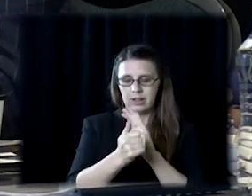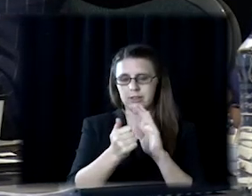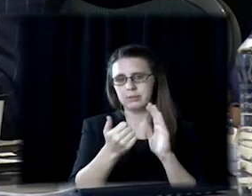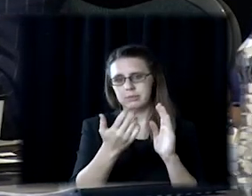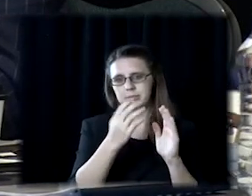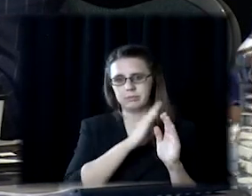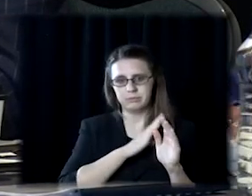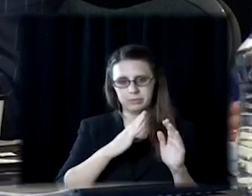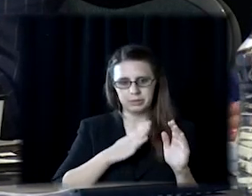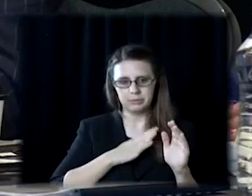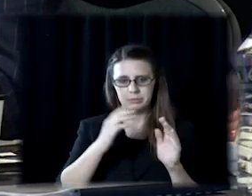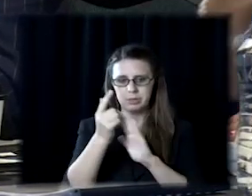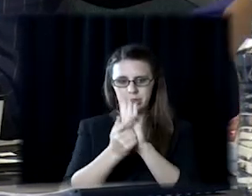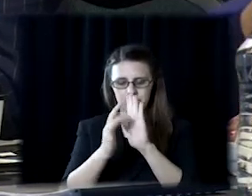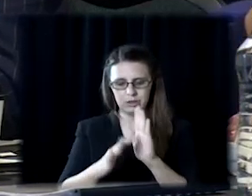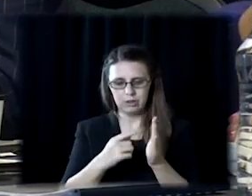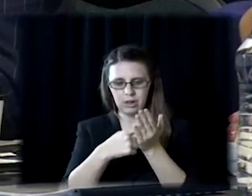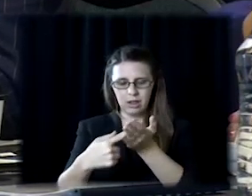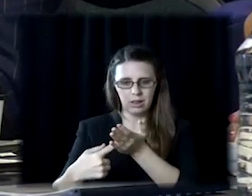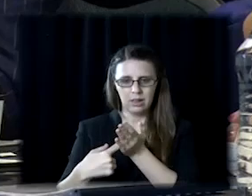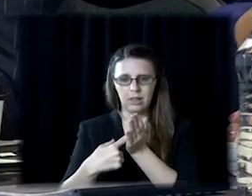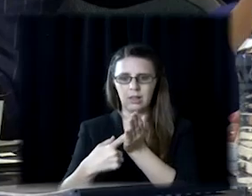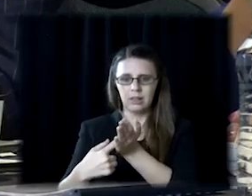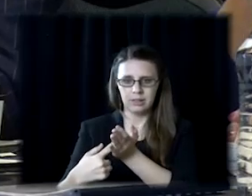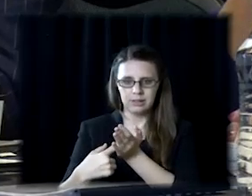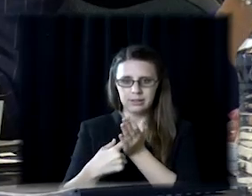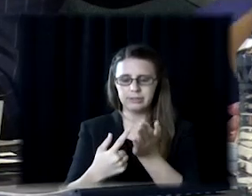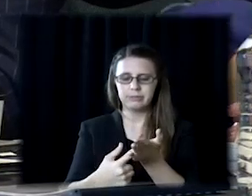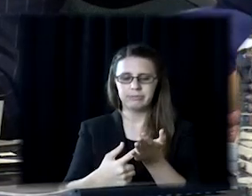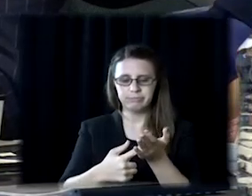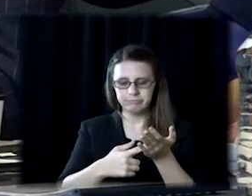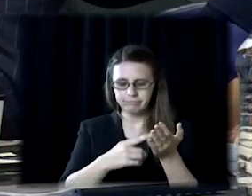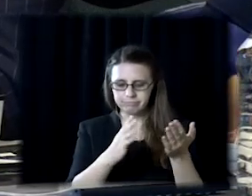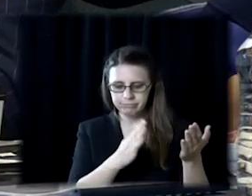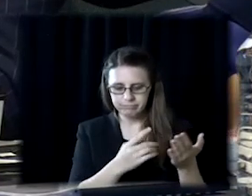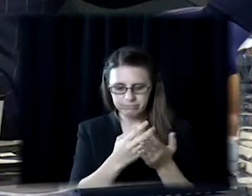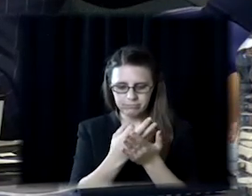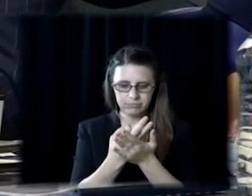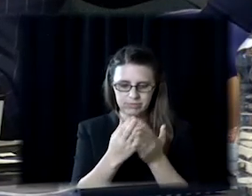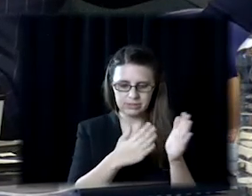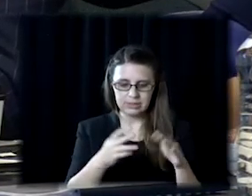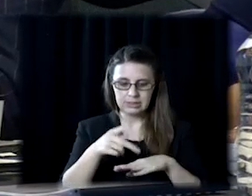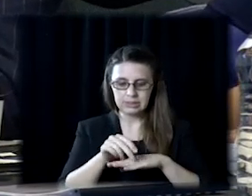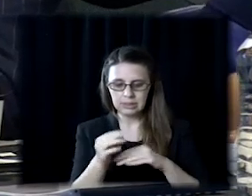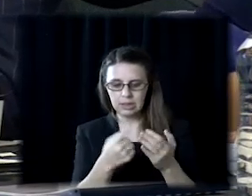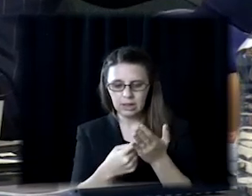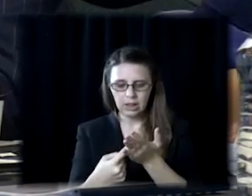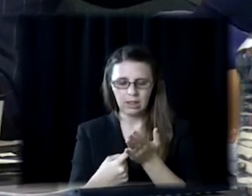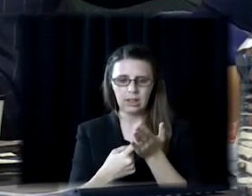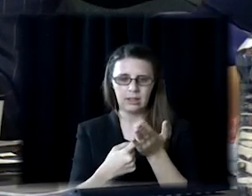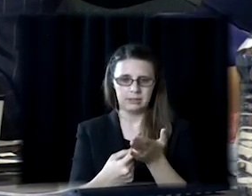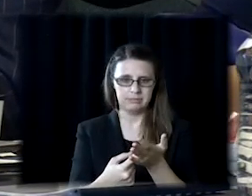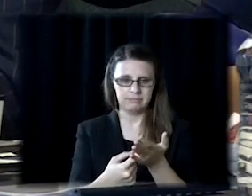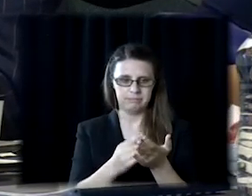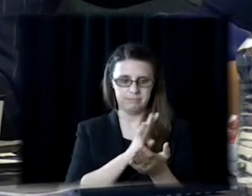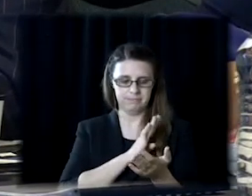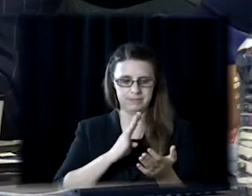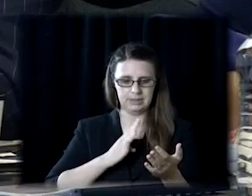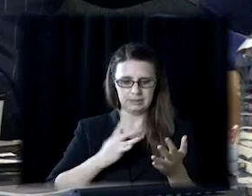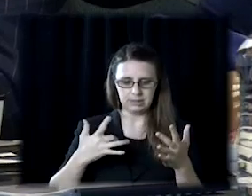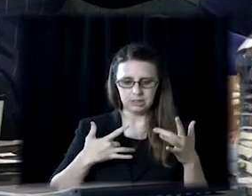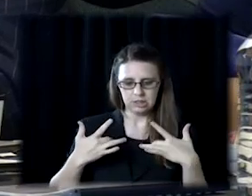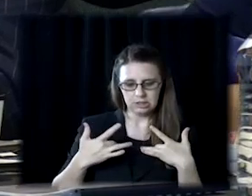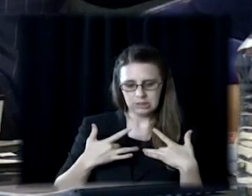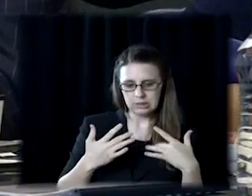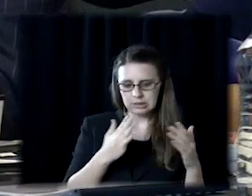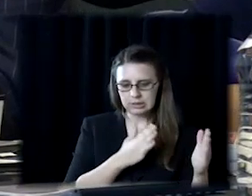in extensive discussions thereafter of the Governor's proposed fiscal plan for the Commonwealth of Puerto Rico, and the Board's concerns about the